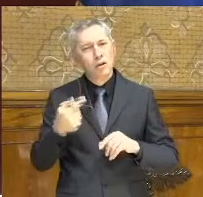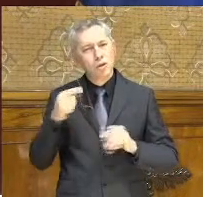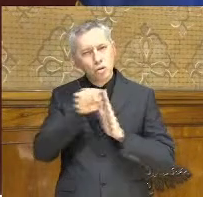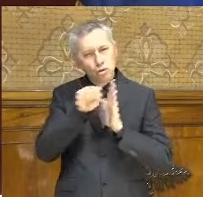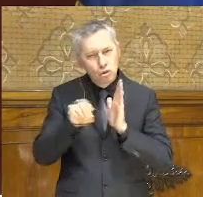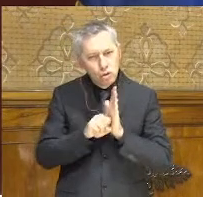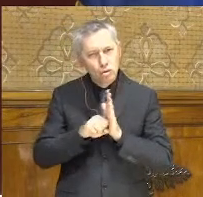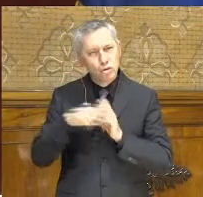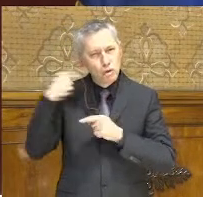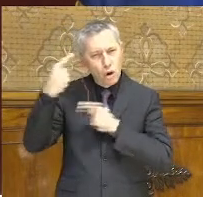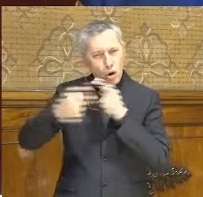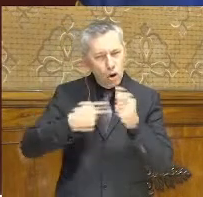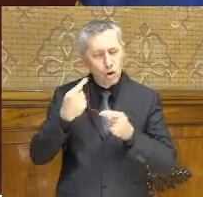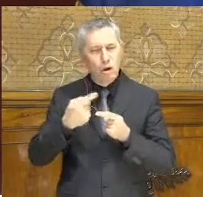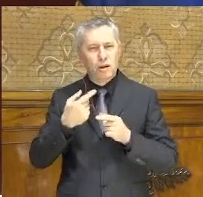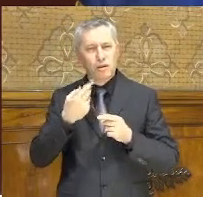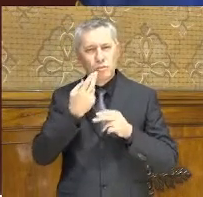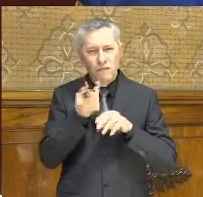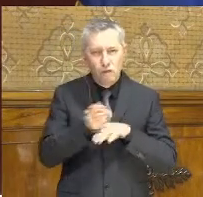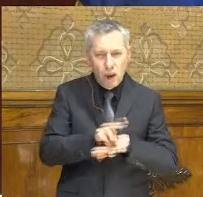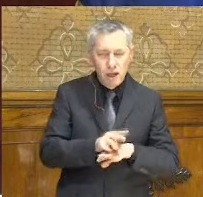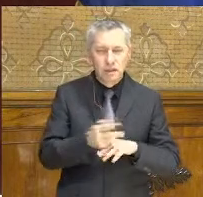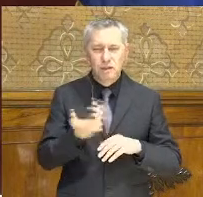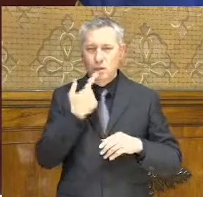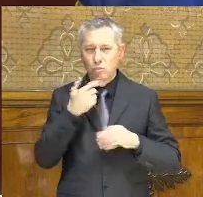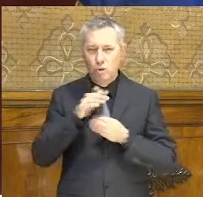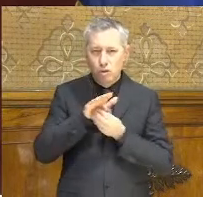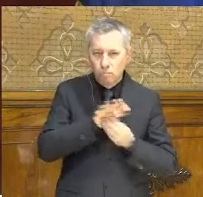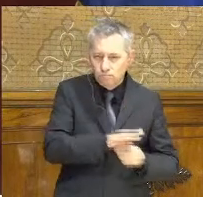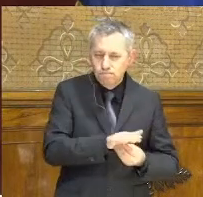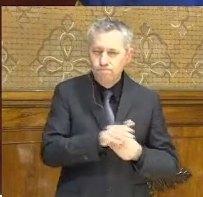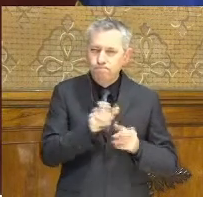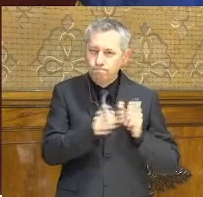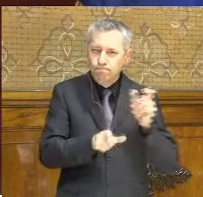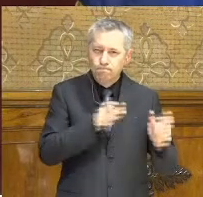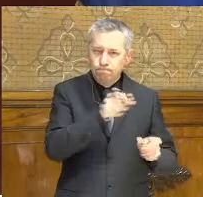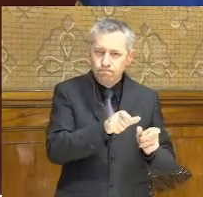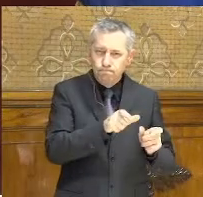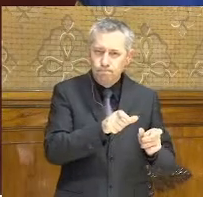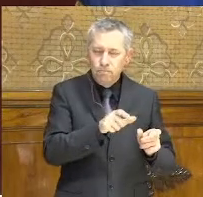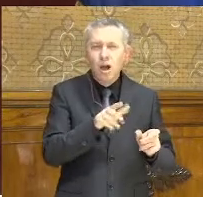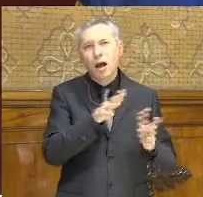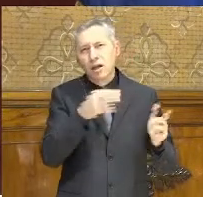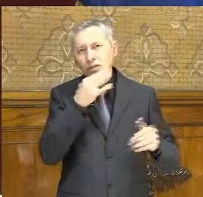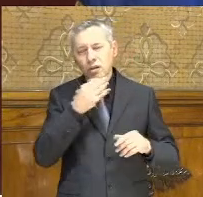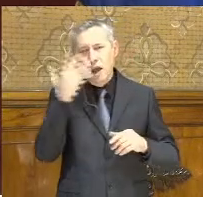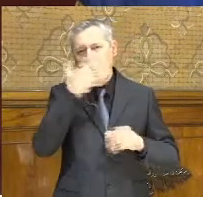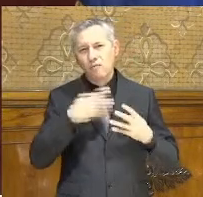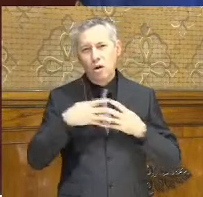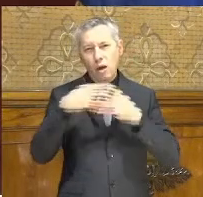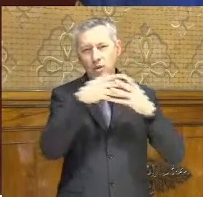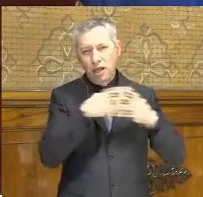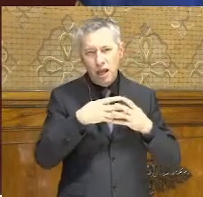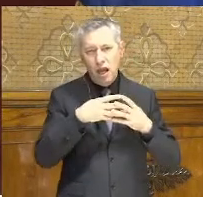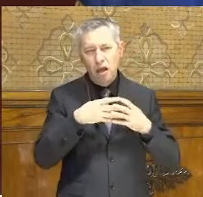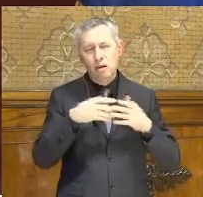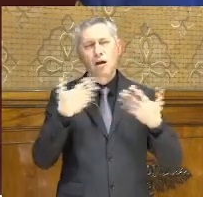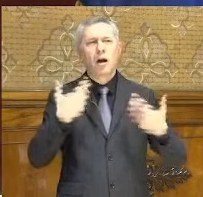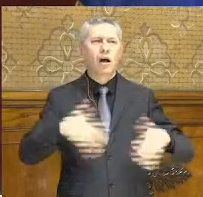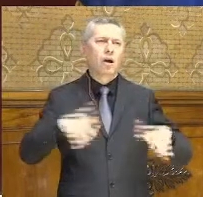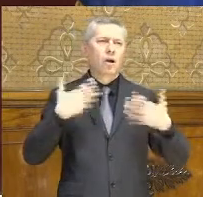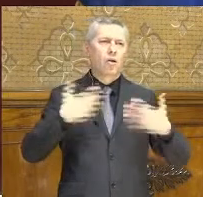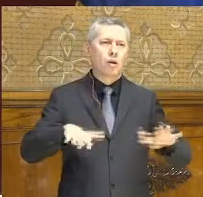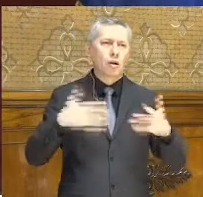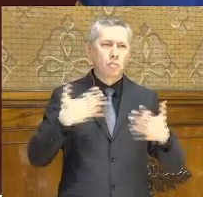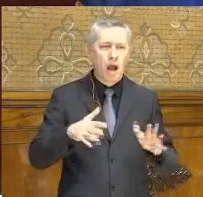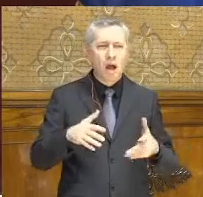and violence have never deterred African Americans from believing that the white American